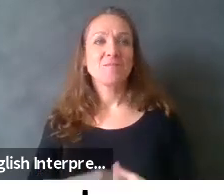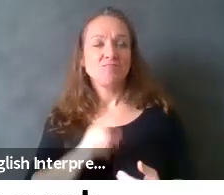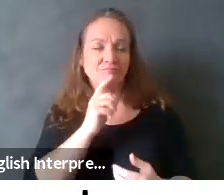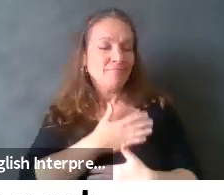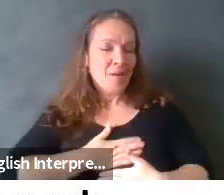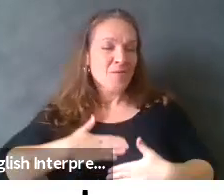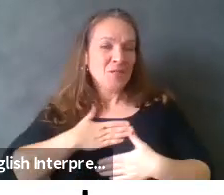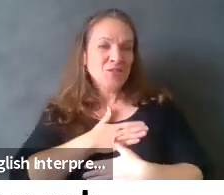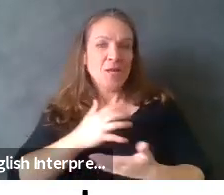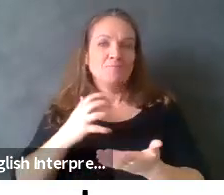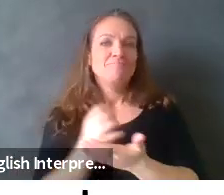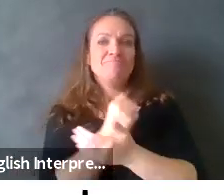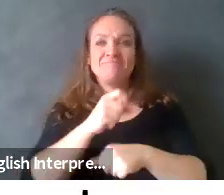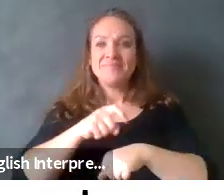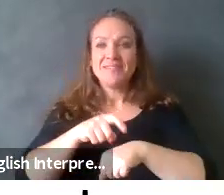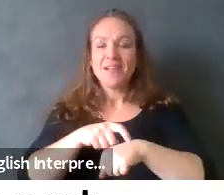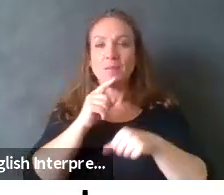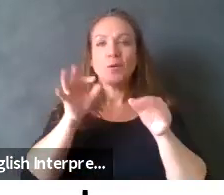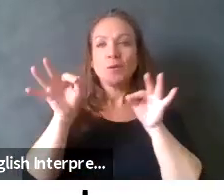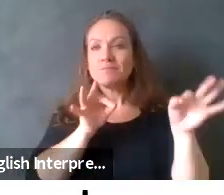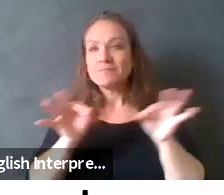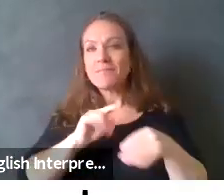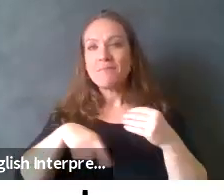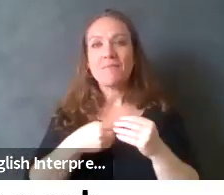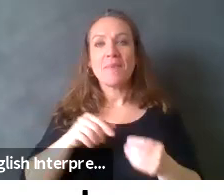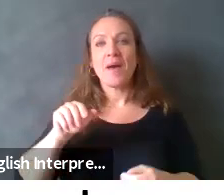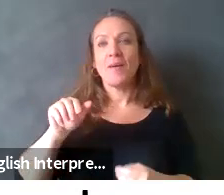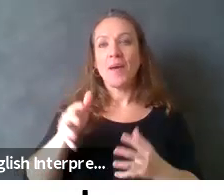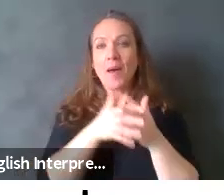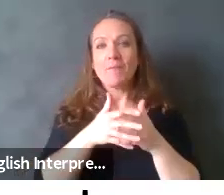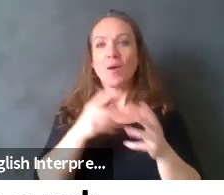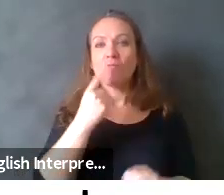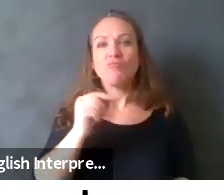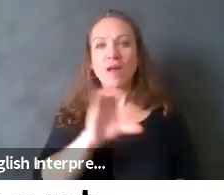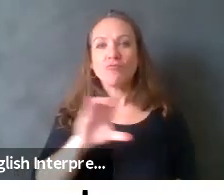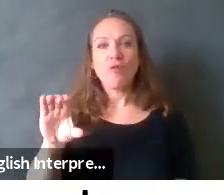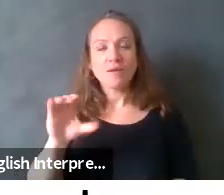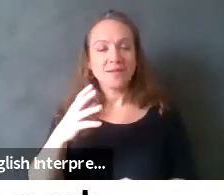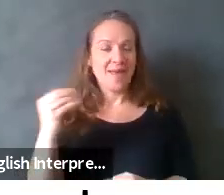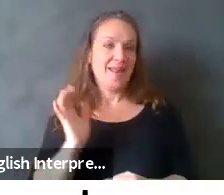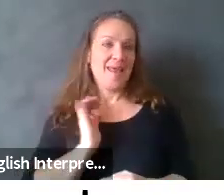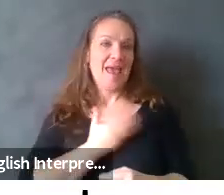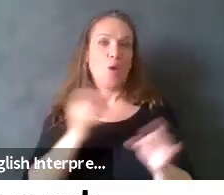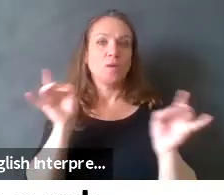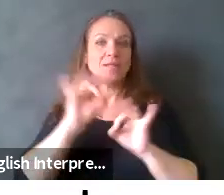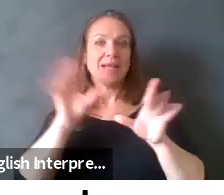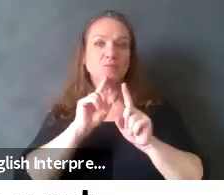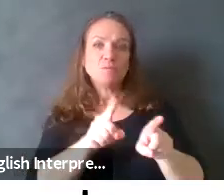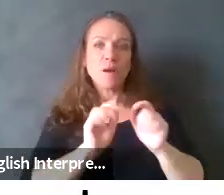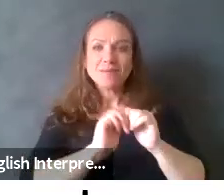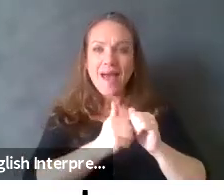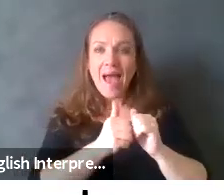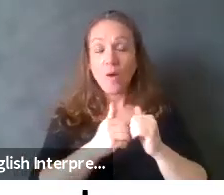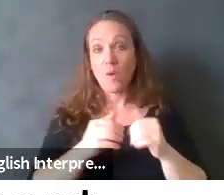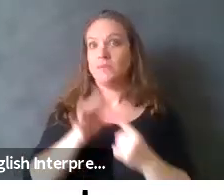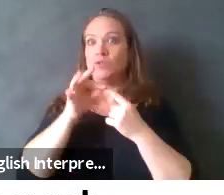being able to talk about the American Red Cross and our disaster response during this COVID-19